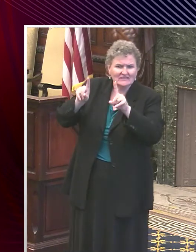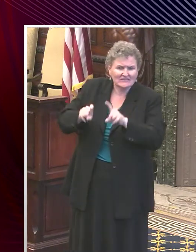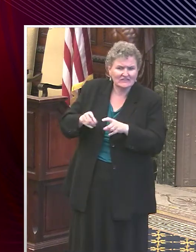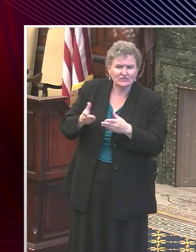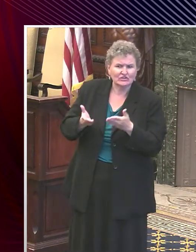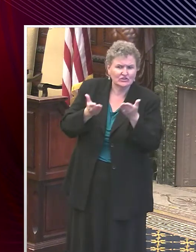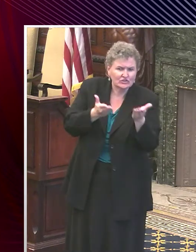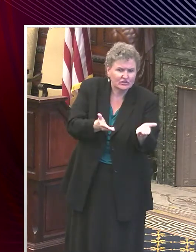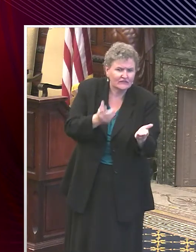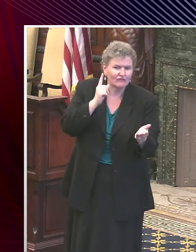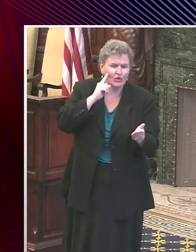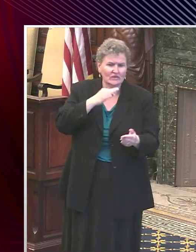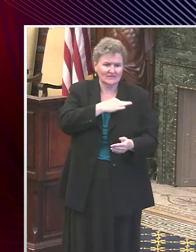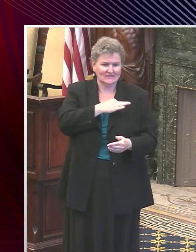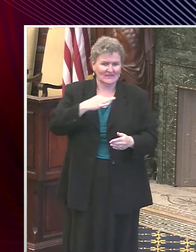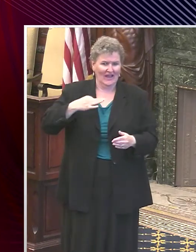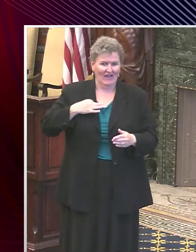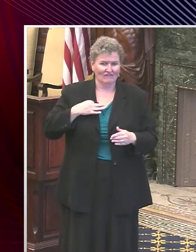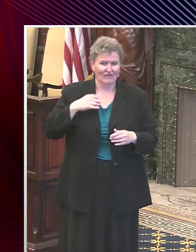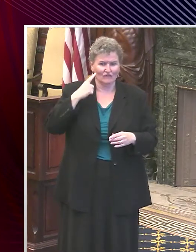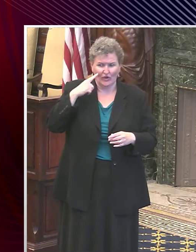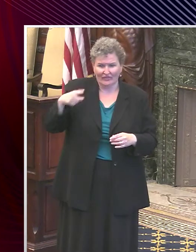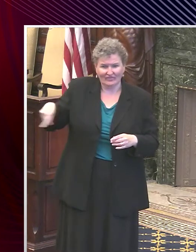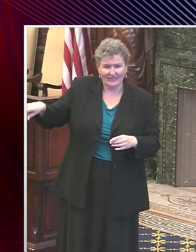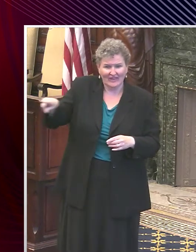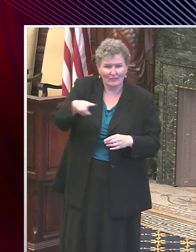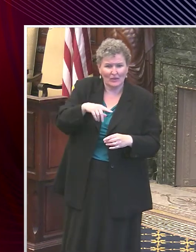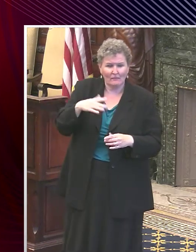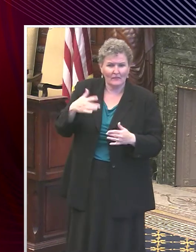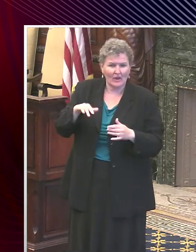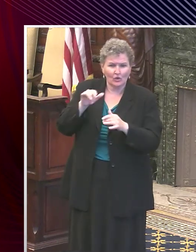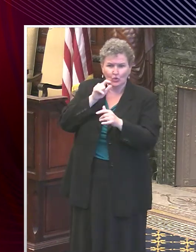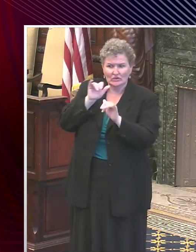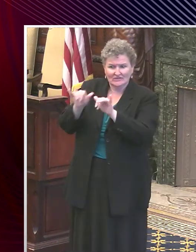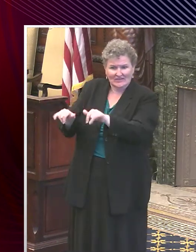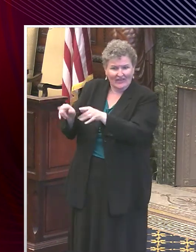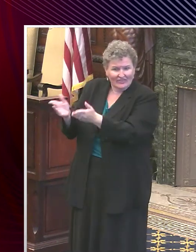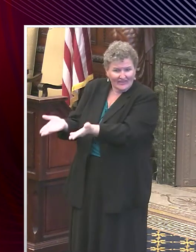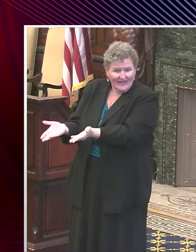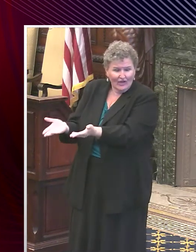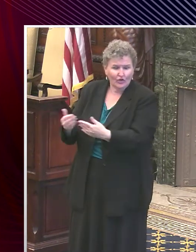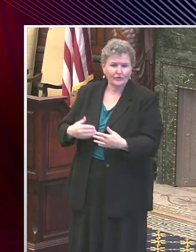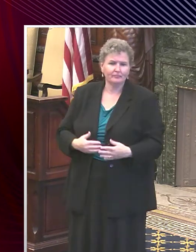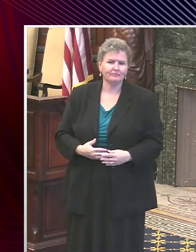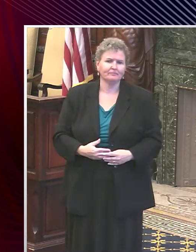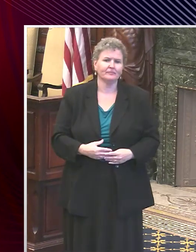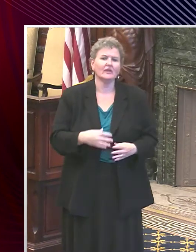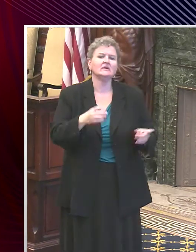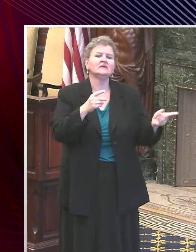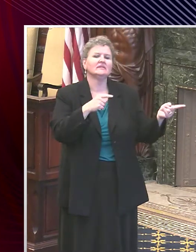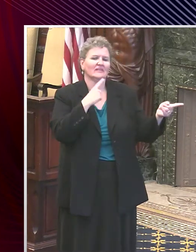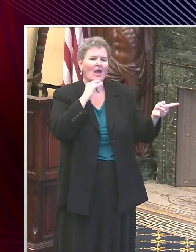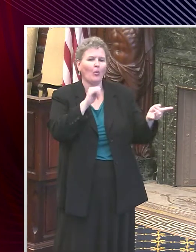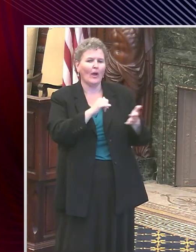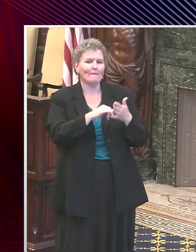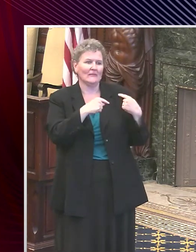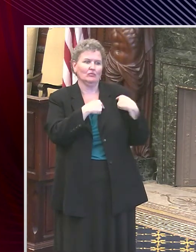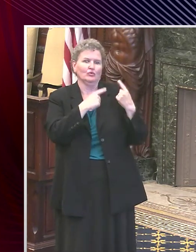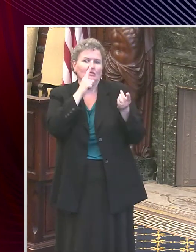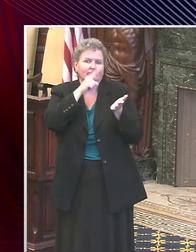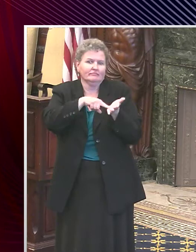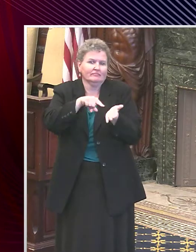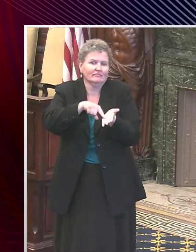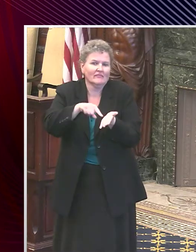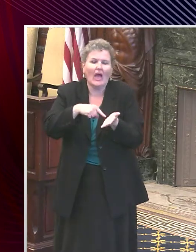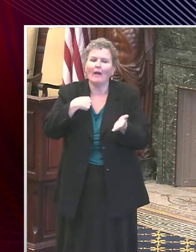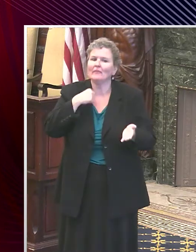even like staff at the hotel where the Marlins were staying? I know that that's being looked into. I'm not aware of any of them that have been said,